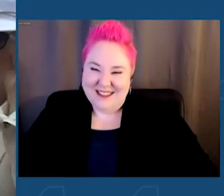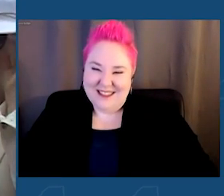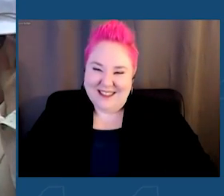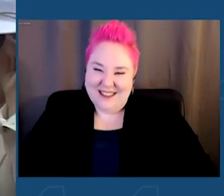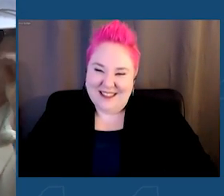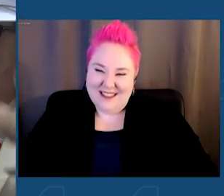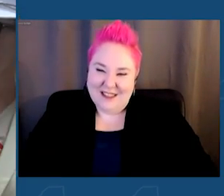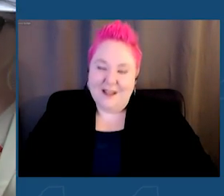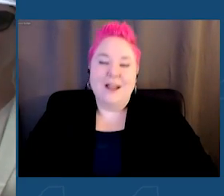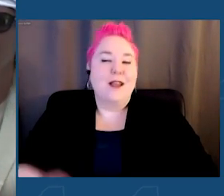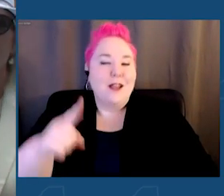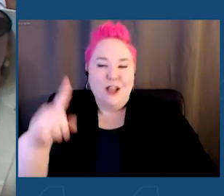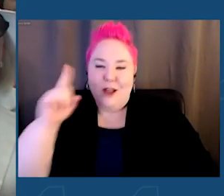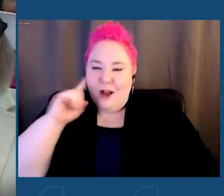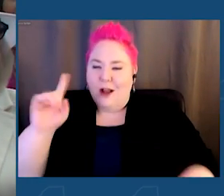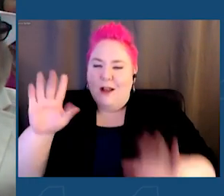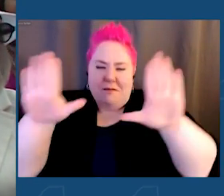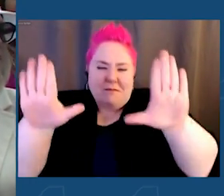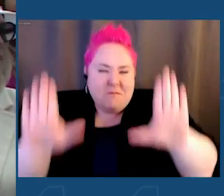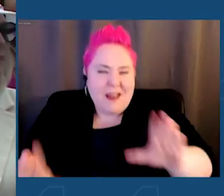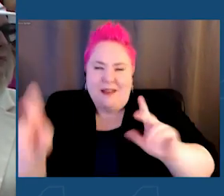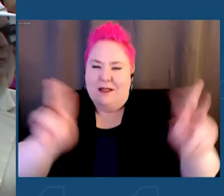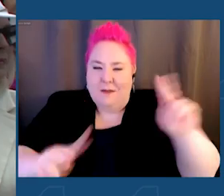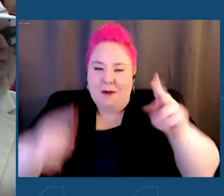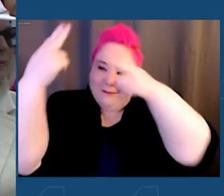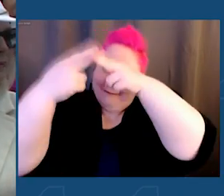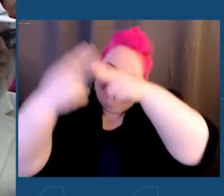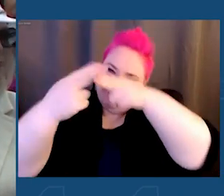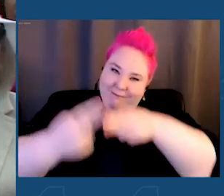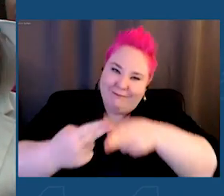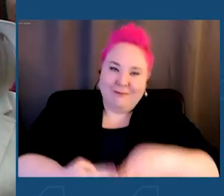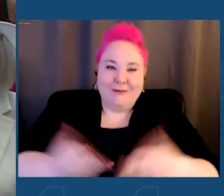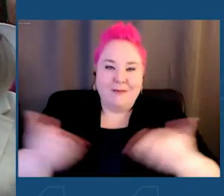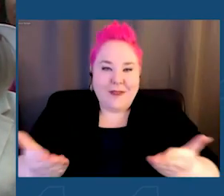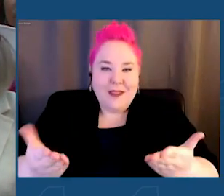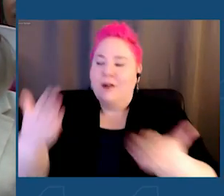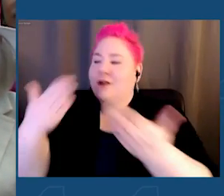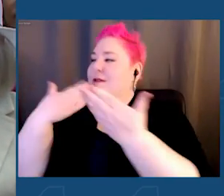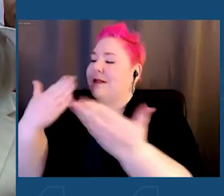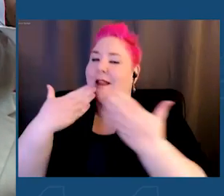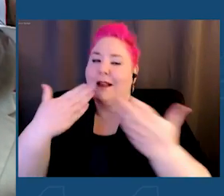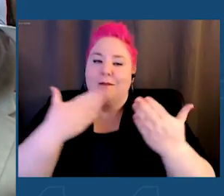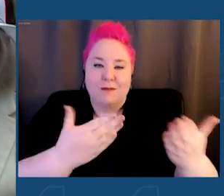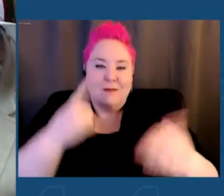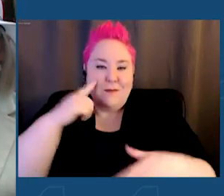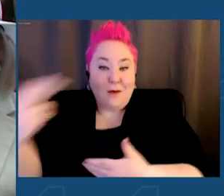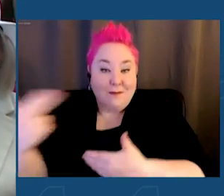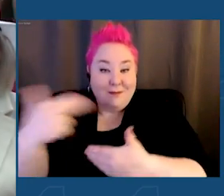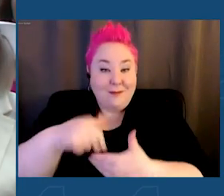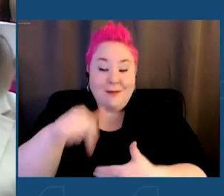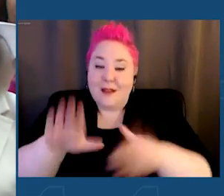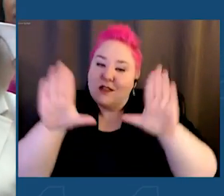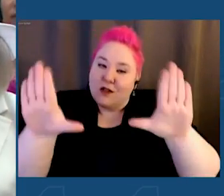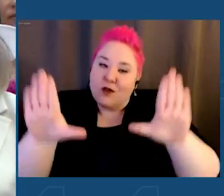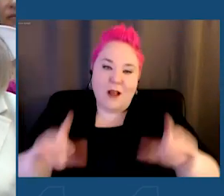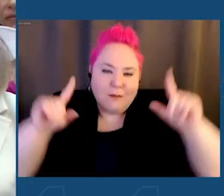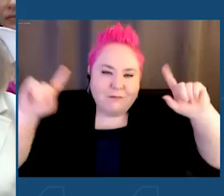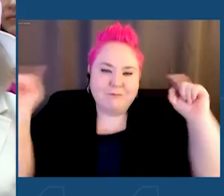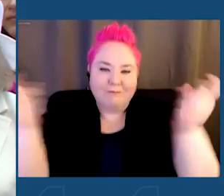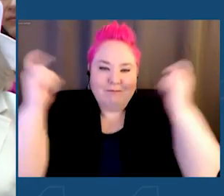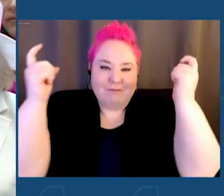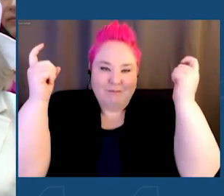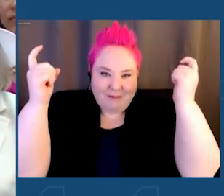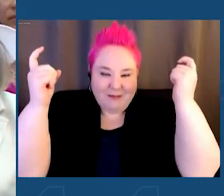You heard all the incredible people have joined us here today, and I want to thank them for being part of this incredible celebration,